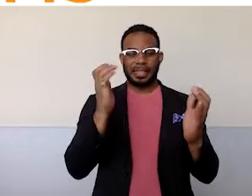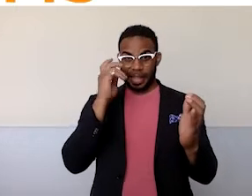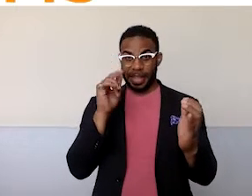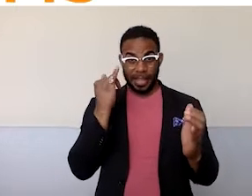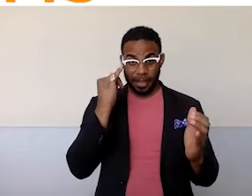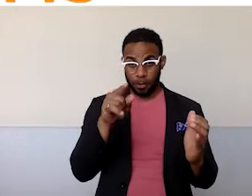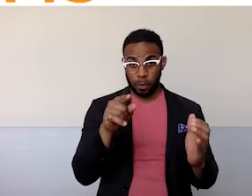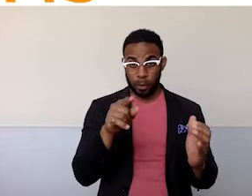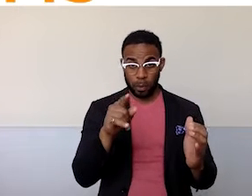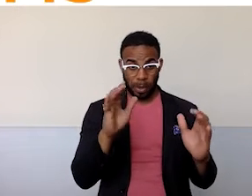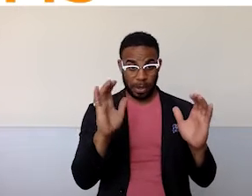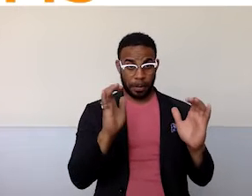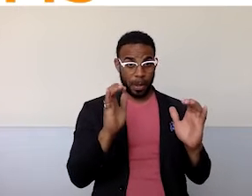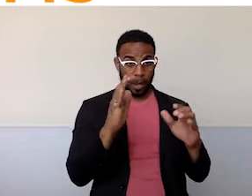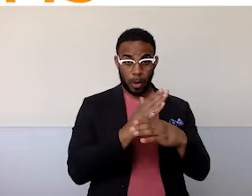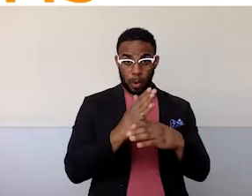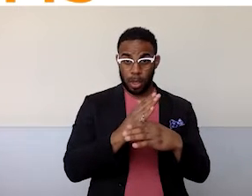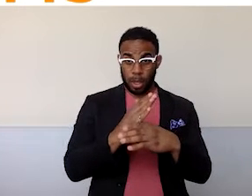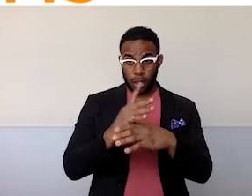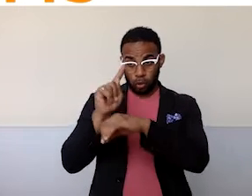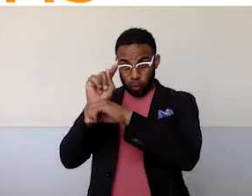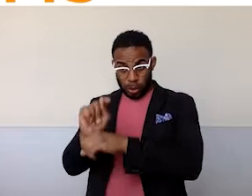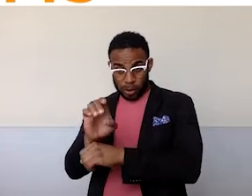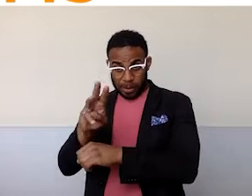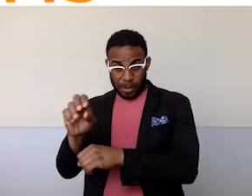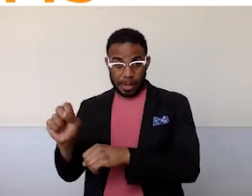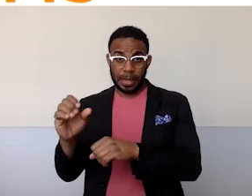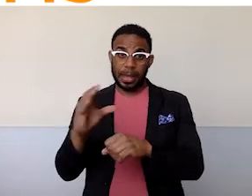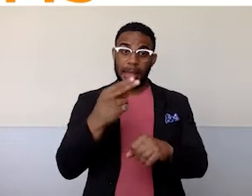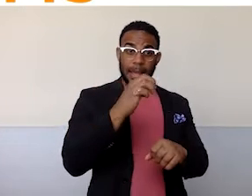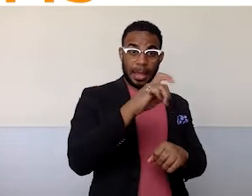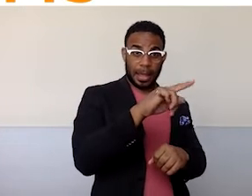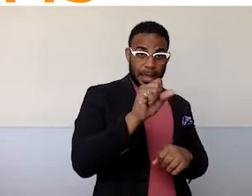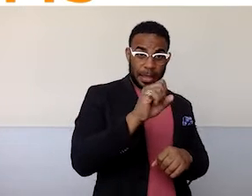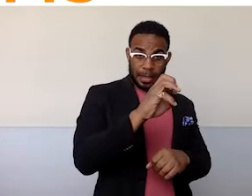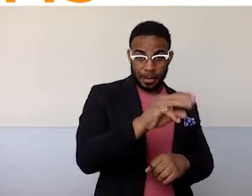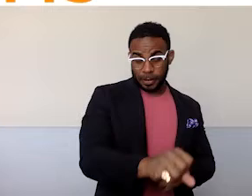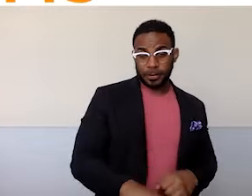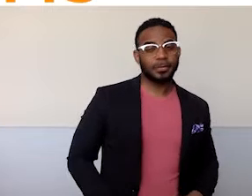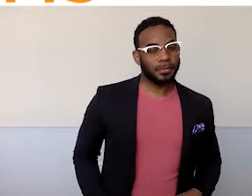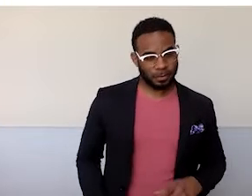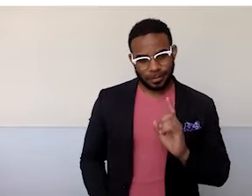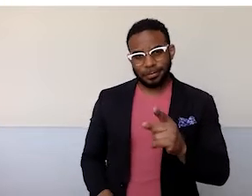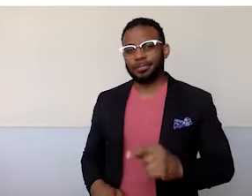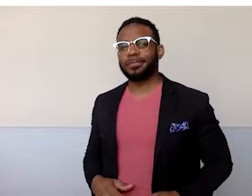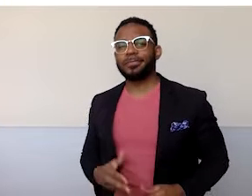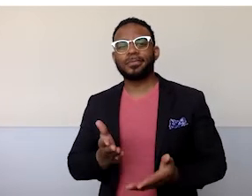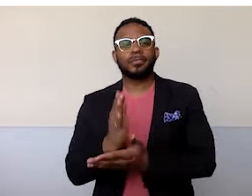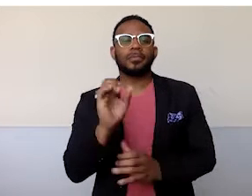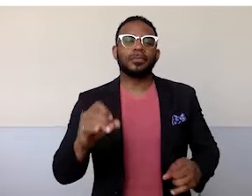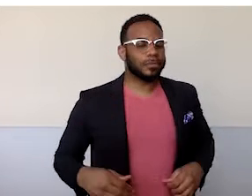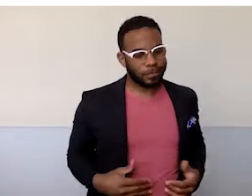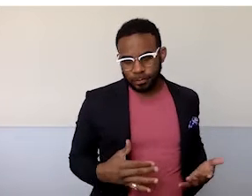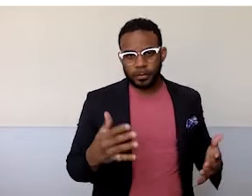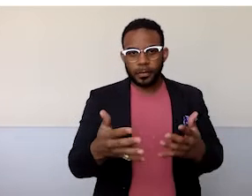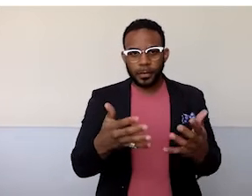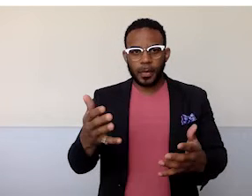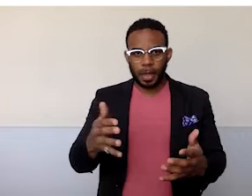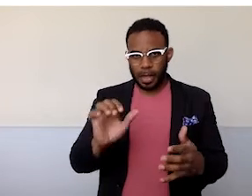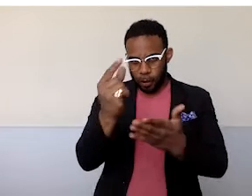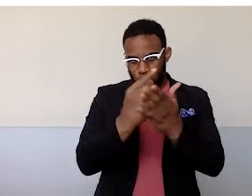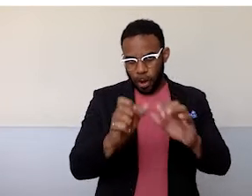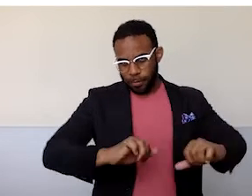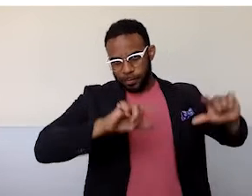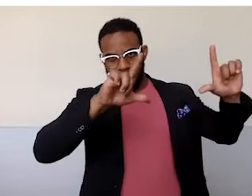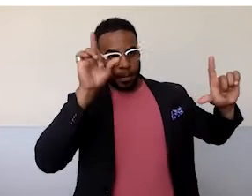few comparison between traditional CMS and Headless CMS. All right, so yeah, so this is a graphic